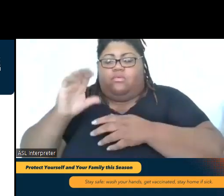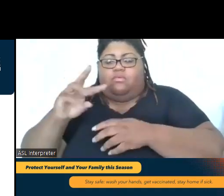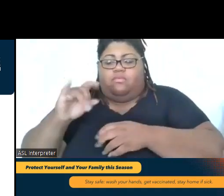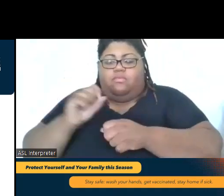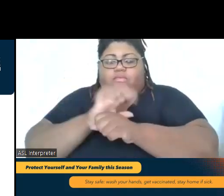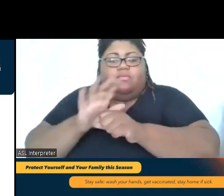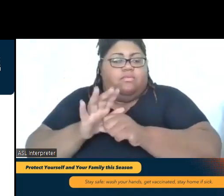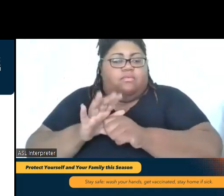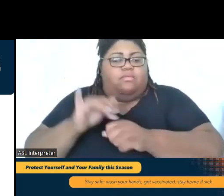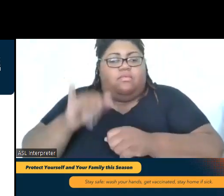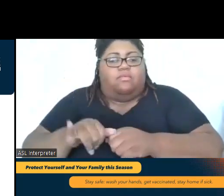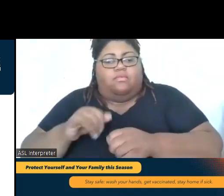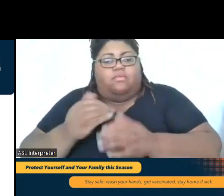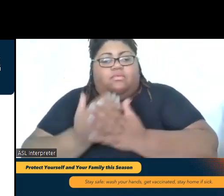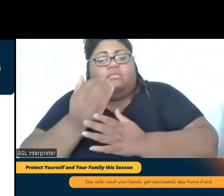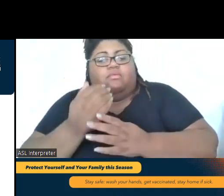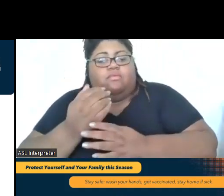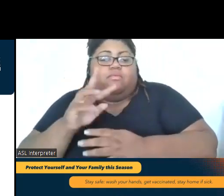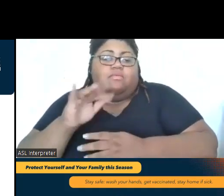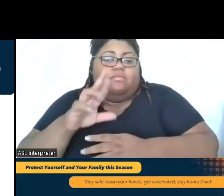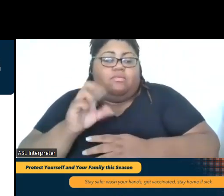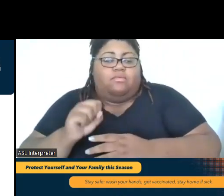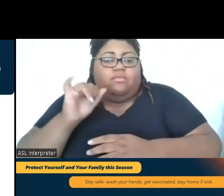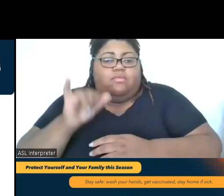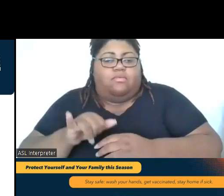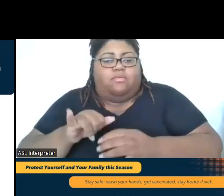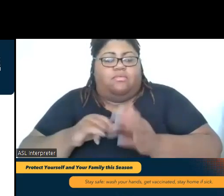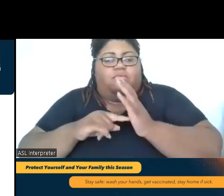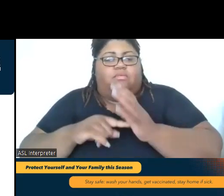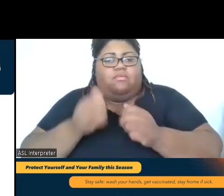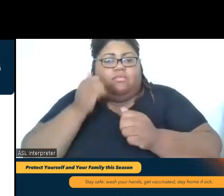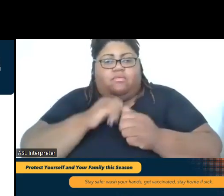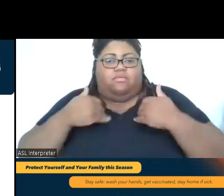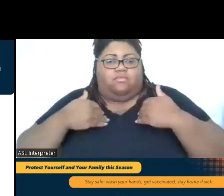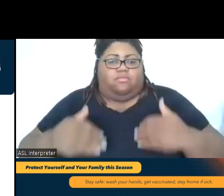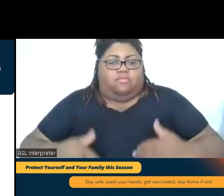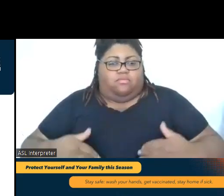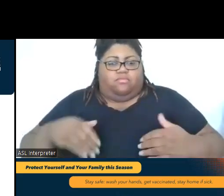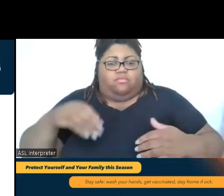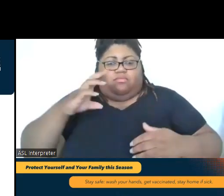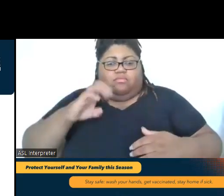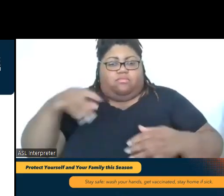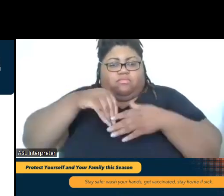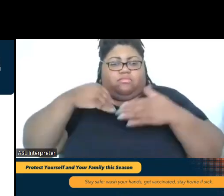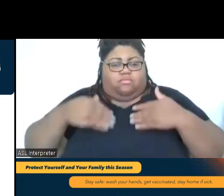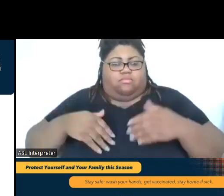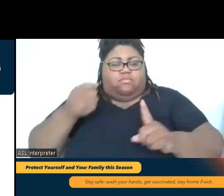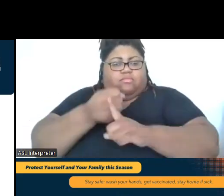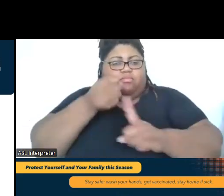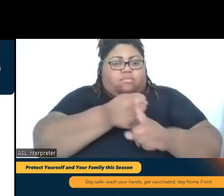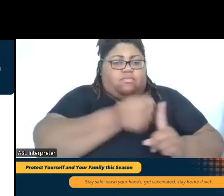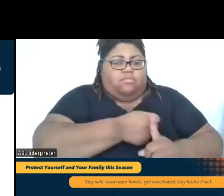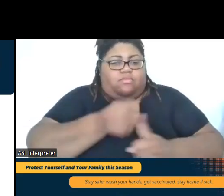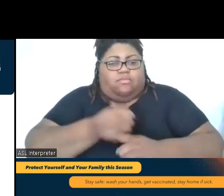it's having effects on every single organ in the body practically. And then there's this with long COVID. And so it is a unique